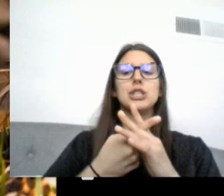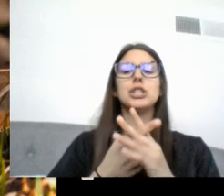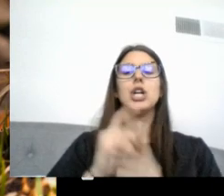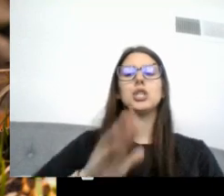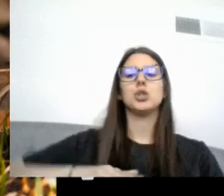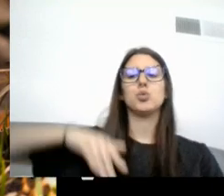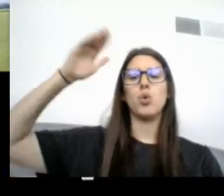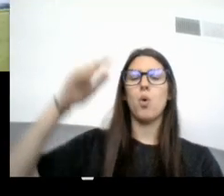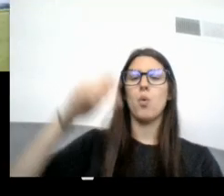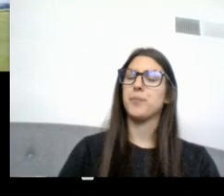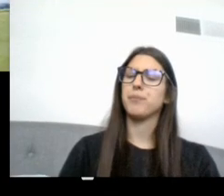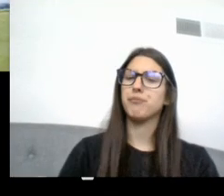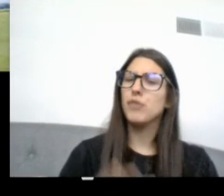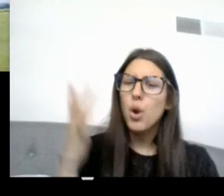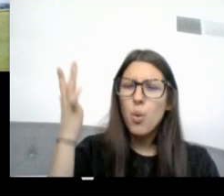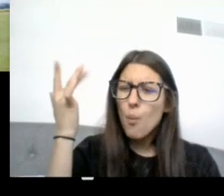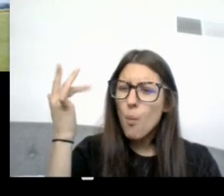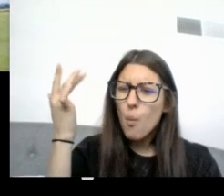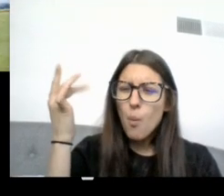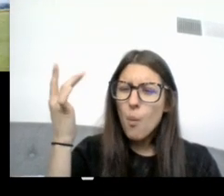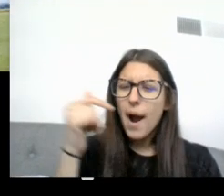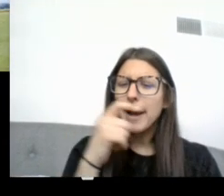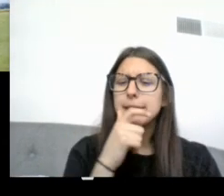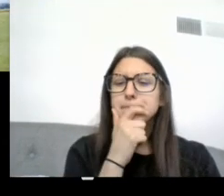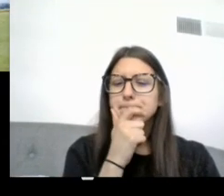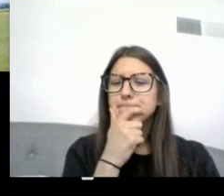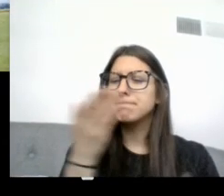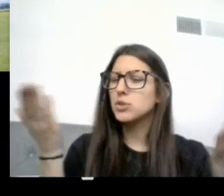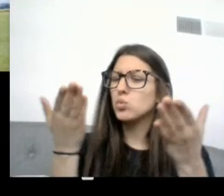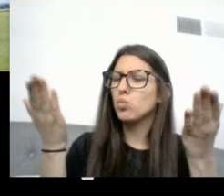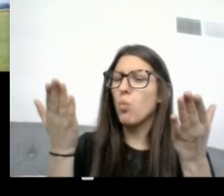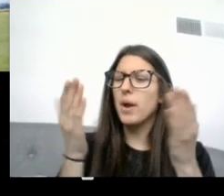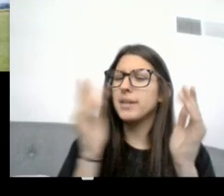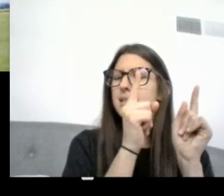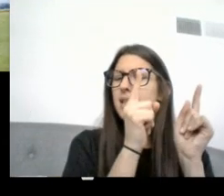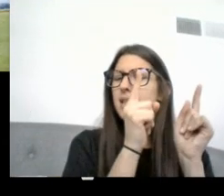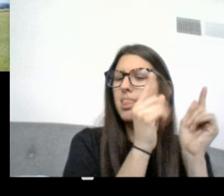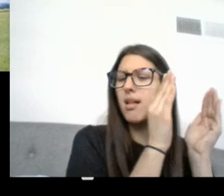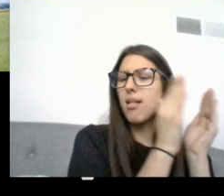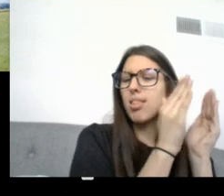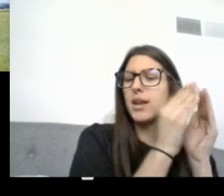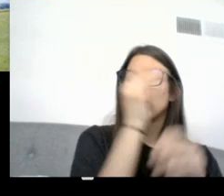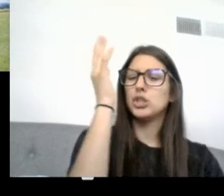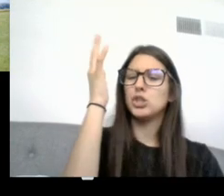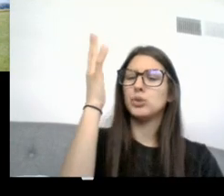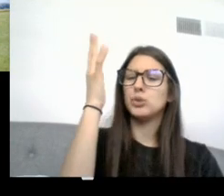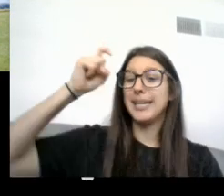is? Why do you think that little trees start to grow when the big trees get old and fall over?